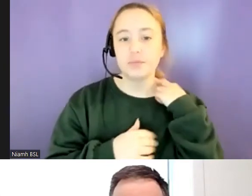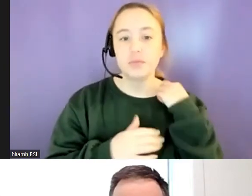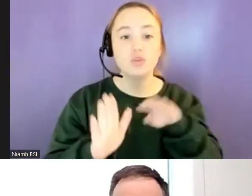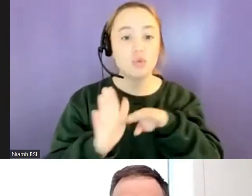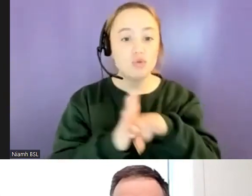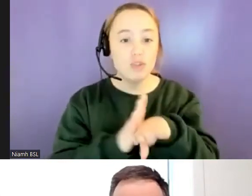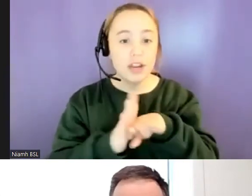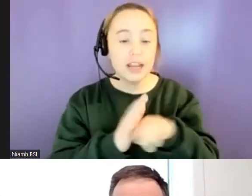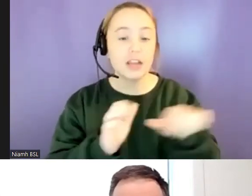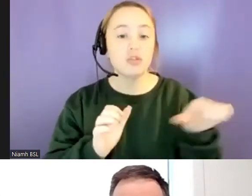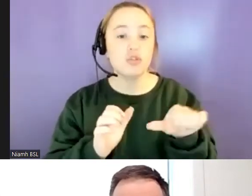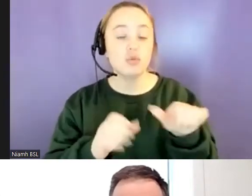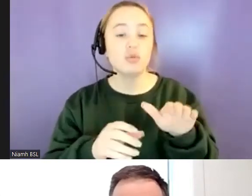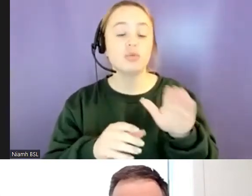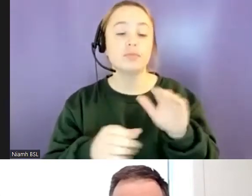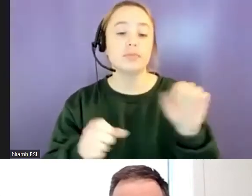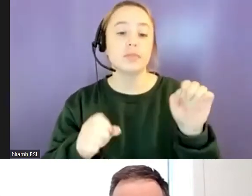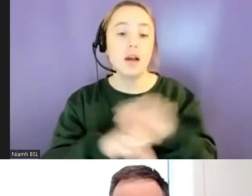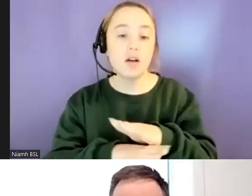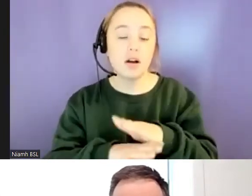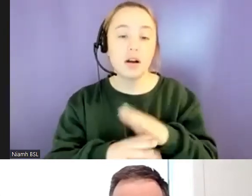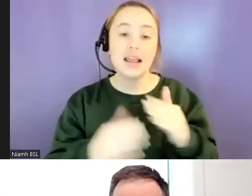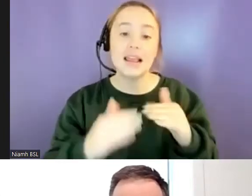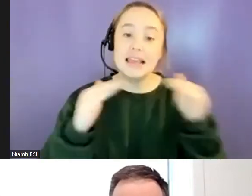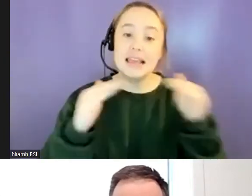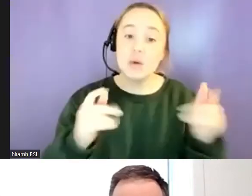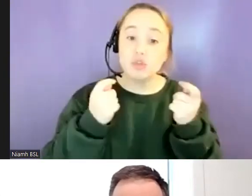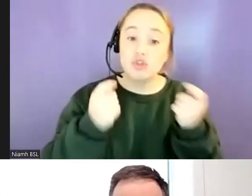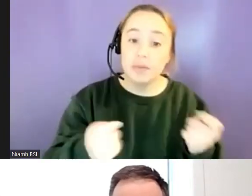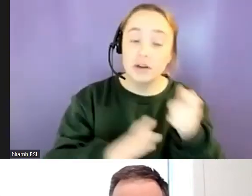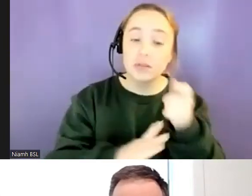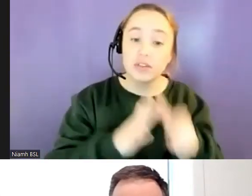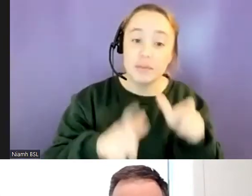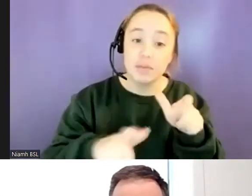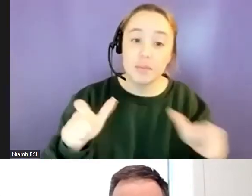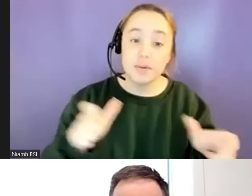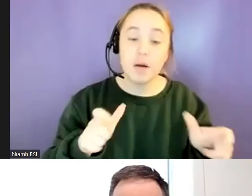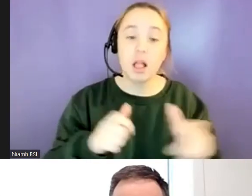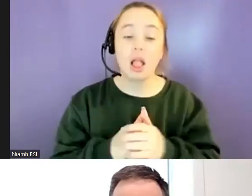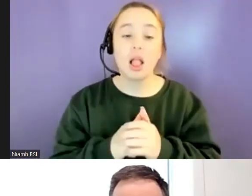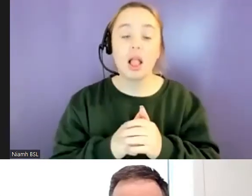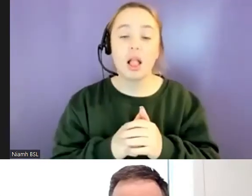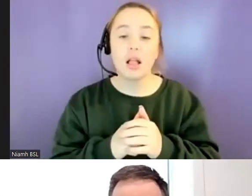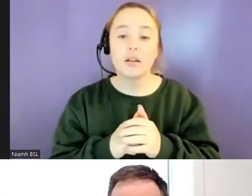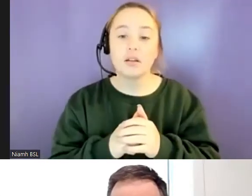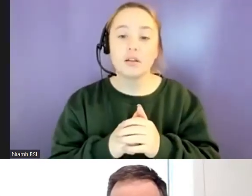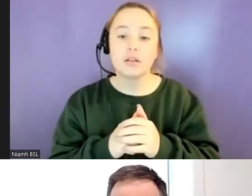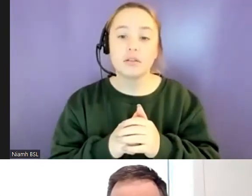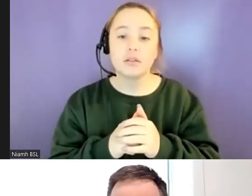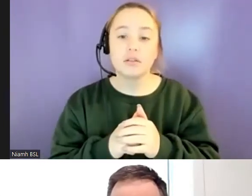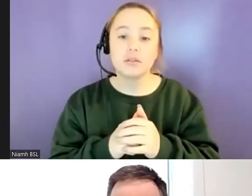etiquette, equal treatment of disabled people. Can anybody say a little bit more about what